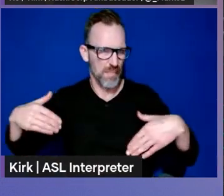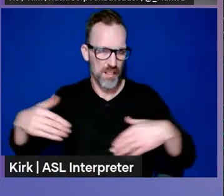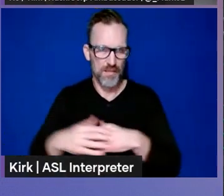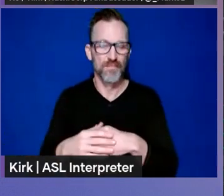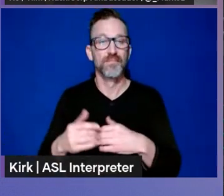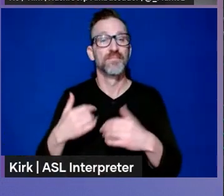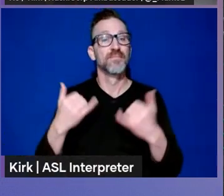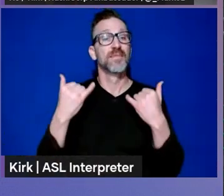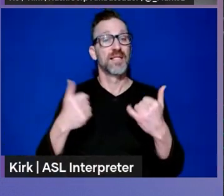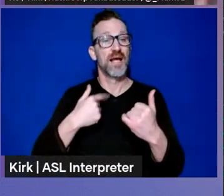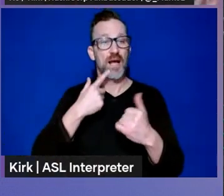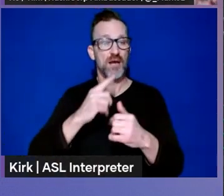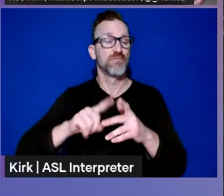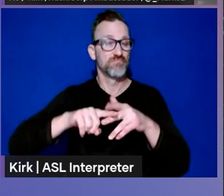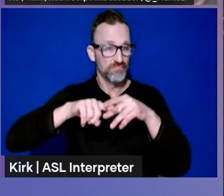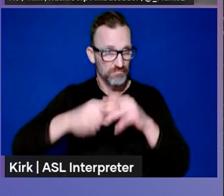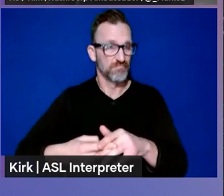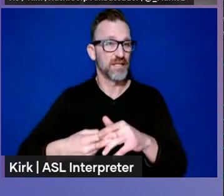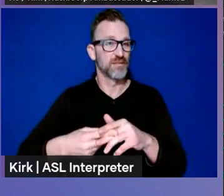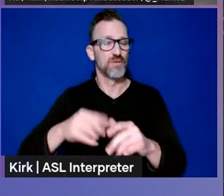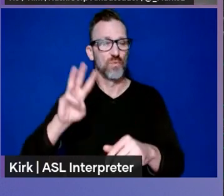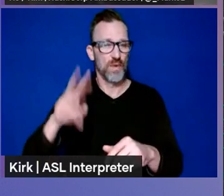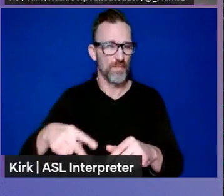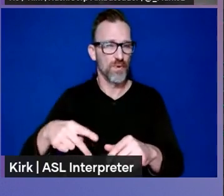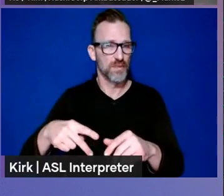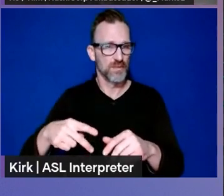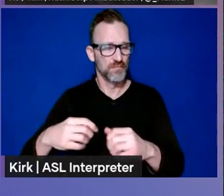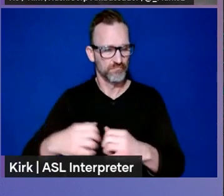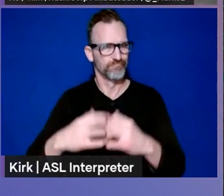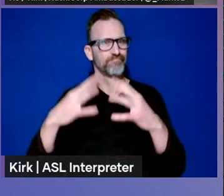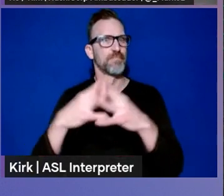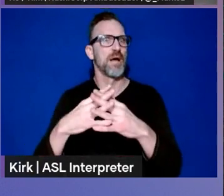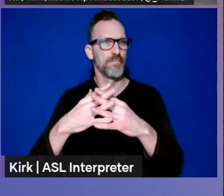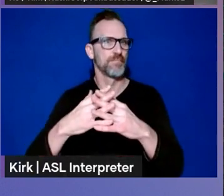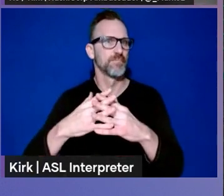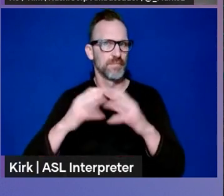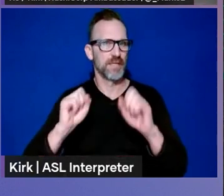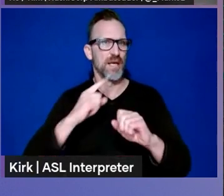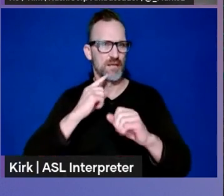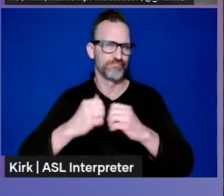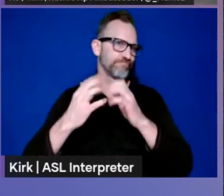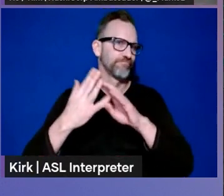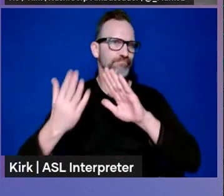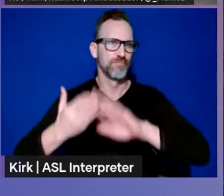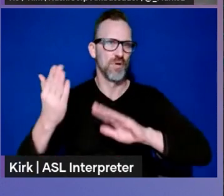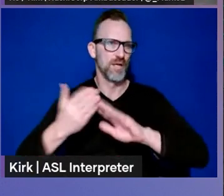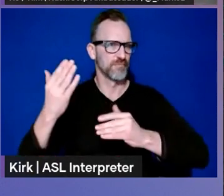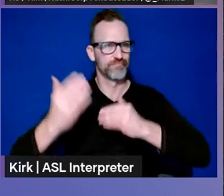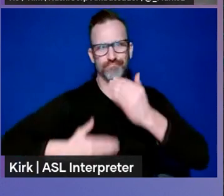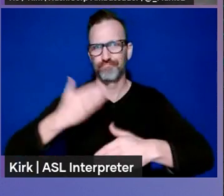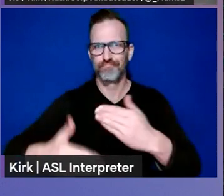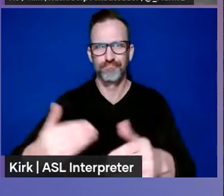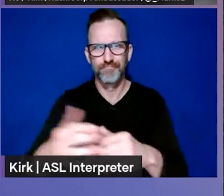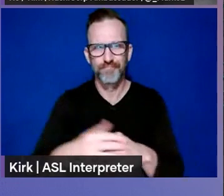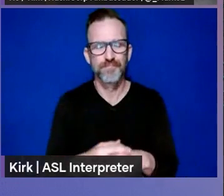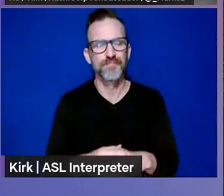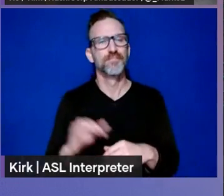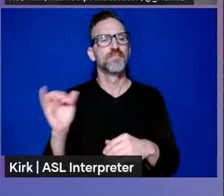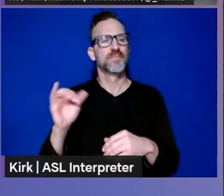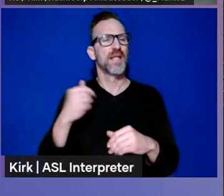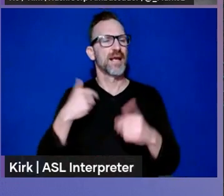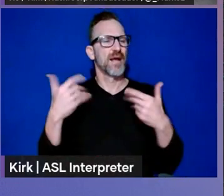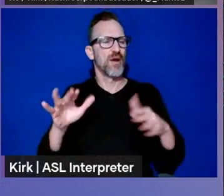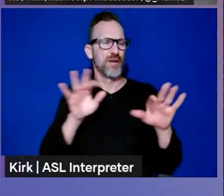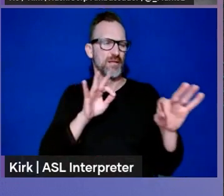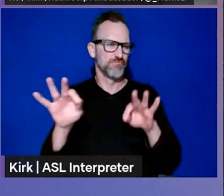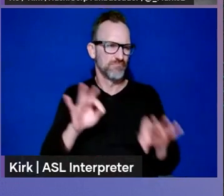execute Waypoint up, right? Because we want to get our application up and running. So as I mentioned before, what it actually